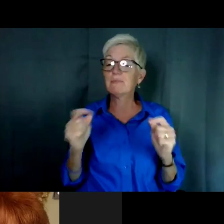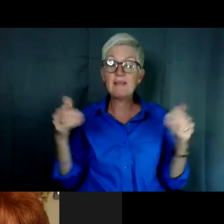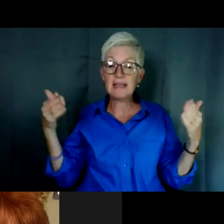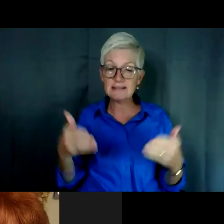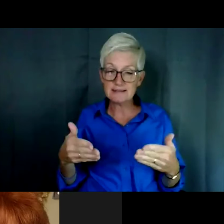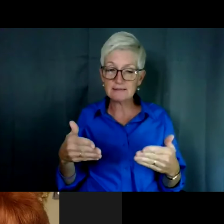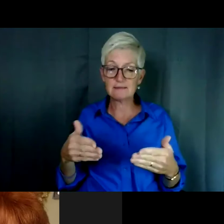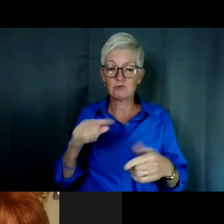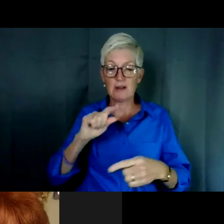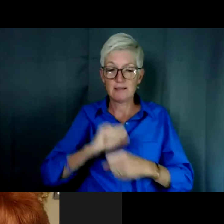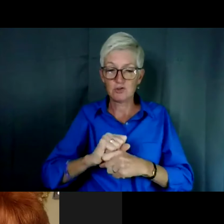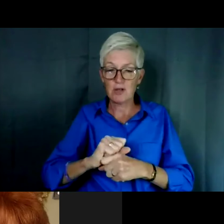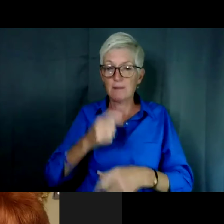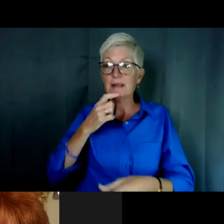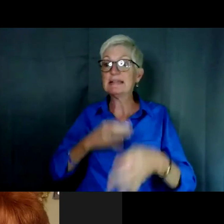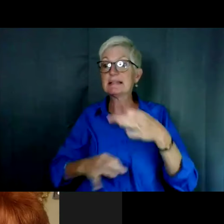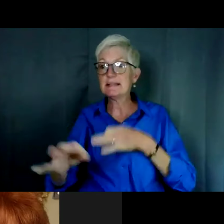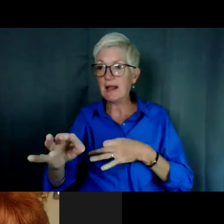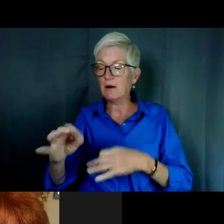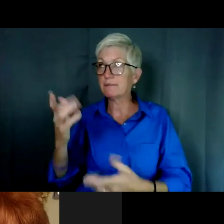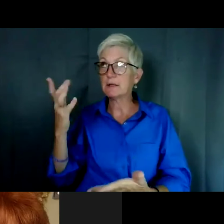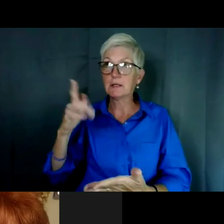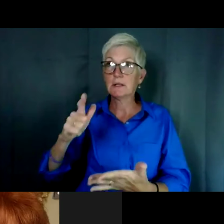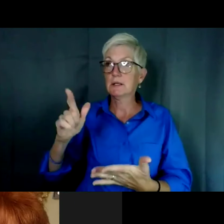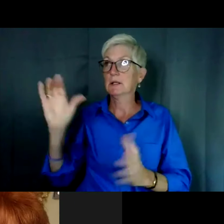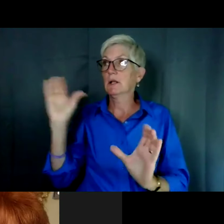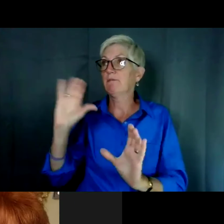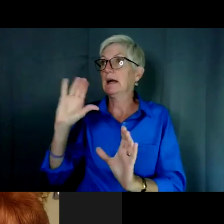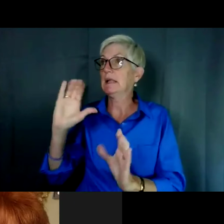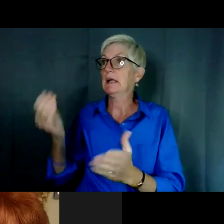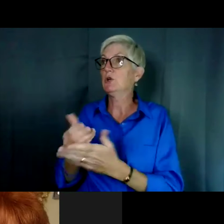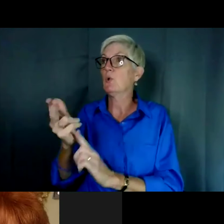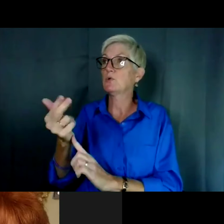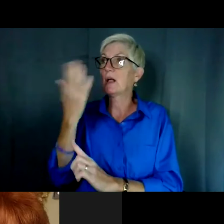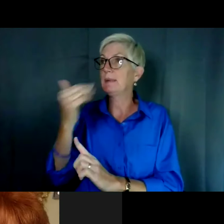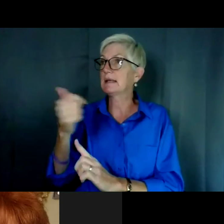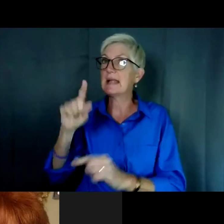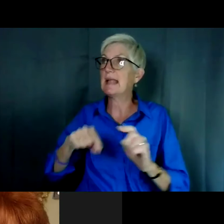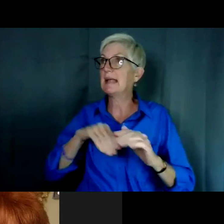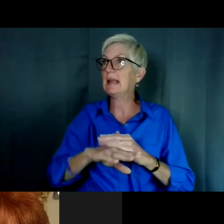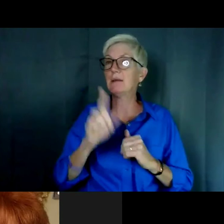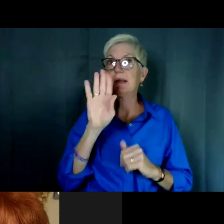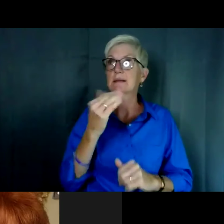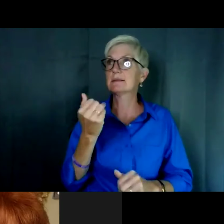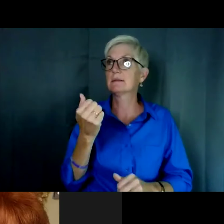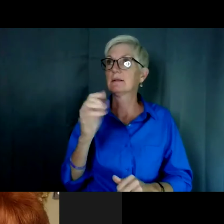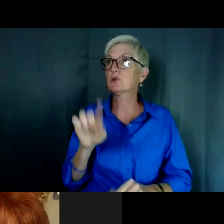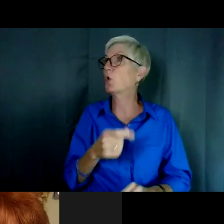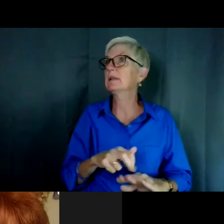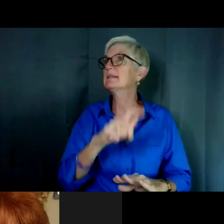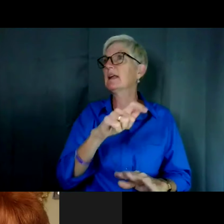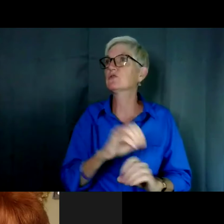there instead of they need to find a new hotel because they can't get in because there's only stairs. There's no